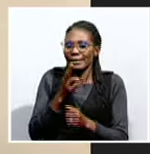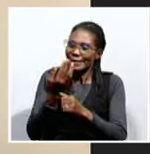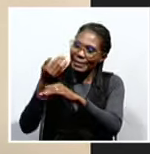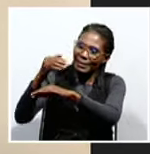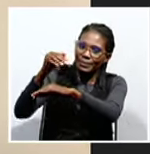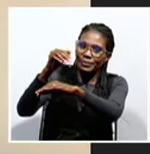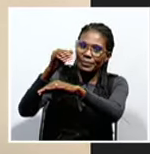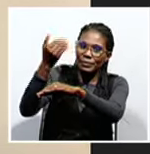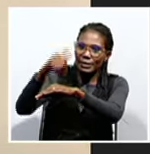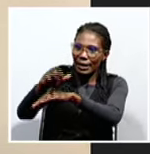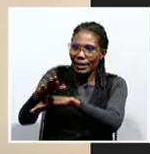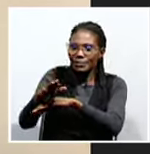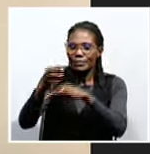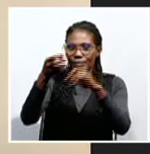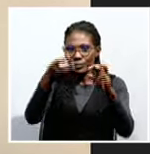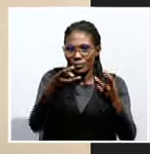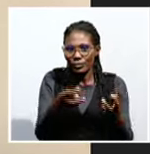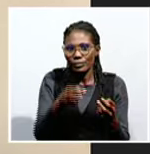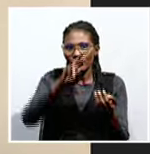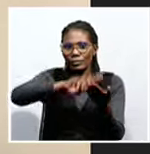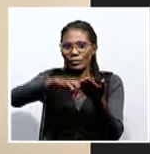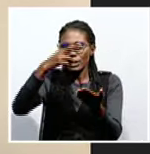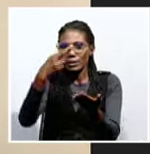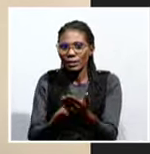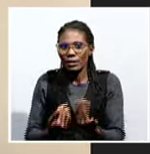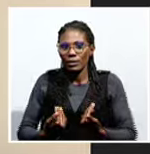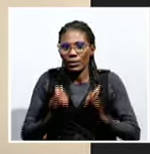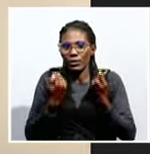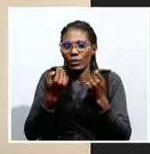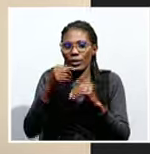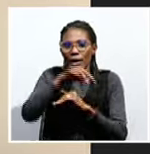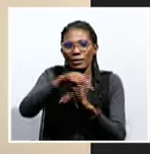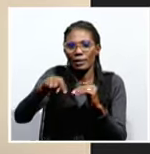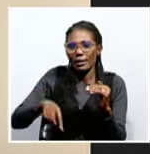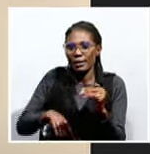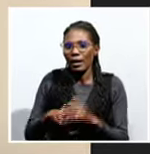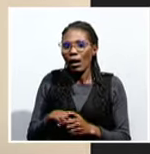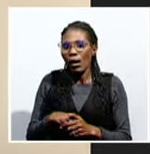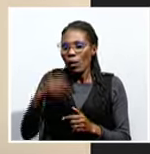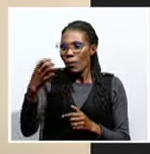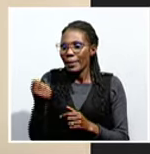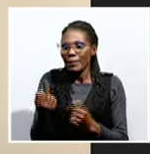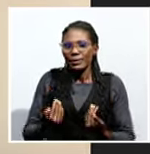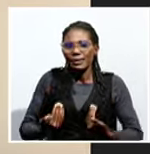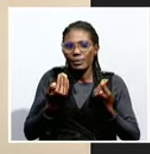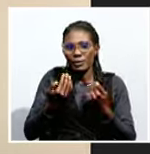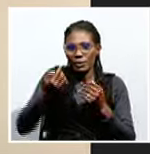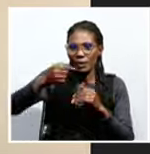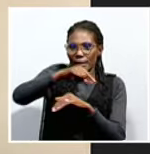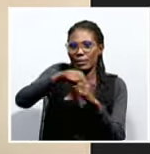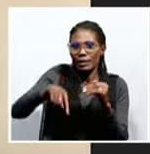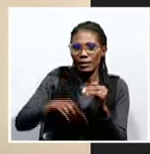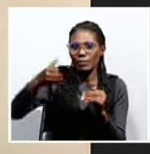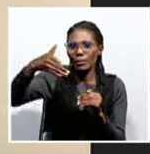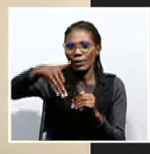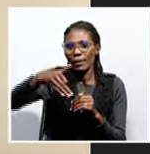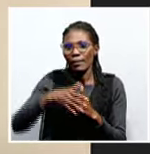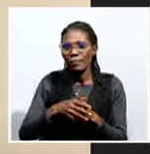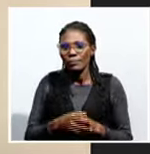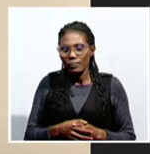to represent the youth from inside. There were also youth leaders from inside the country.